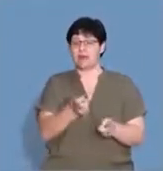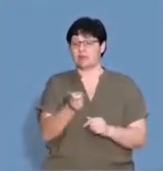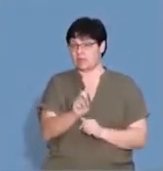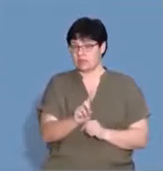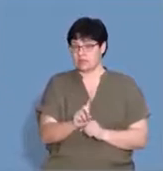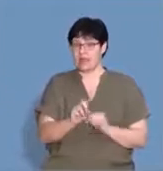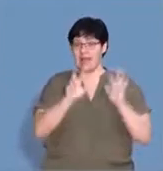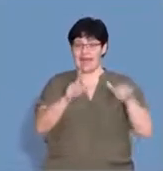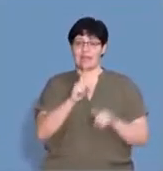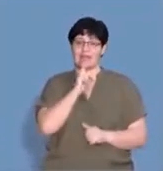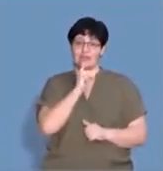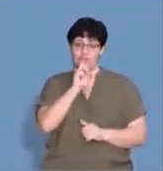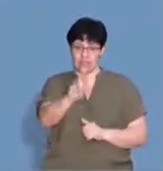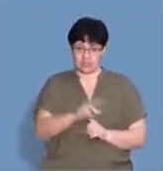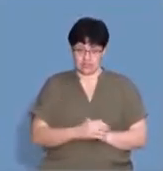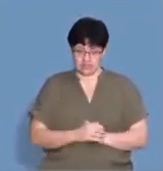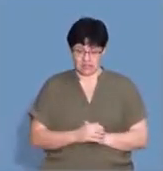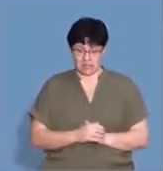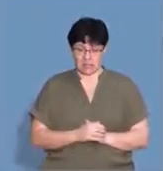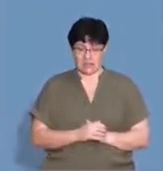is 8,000 Rand.